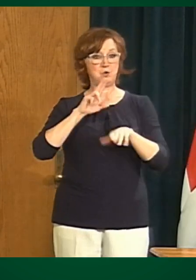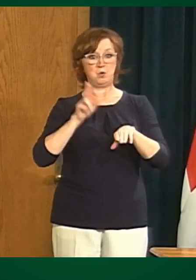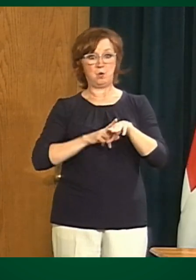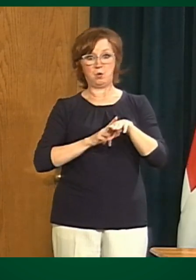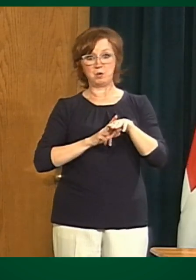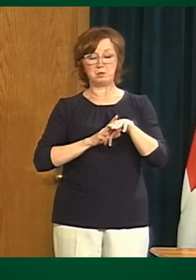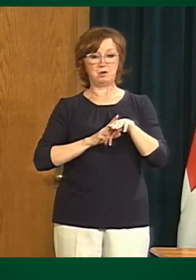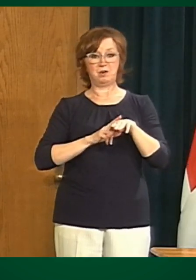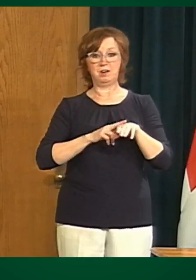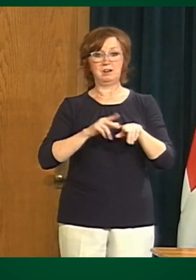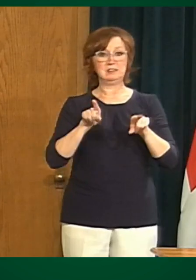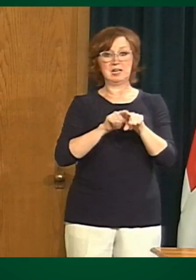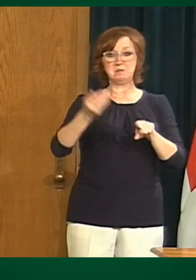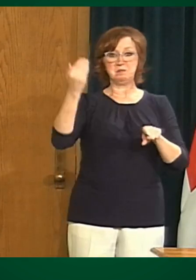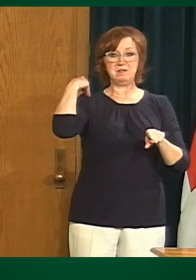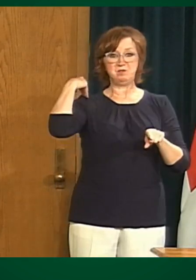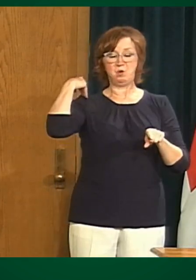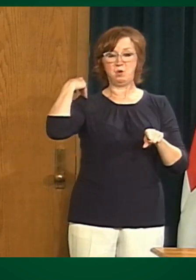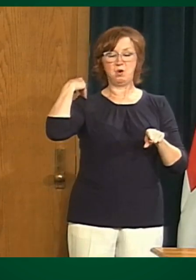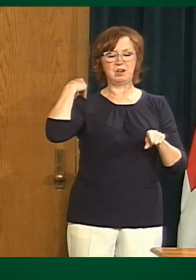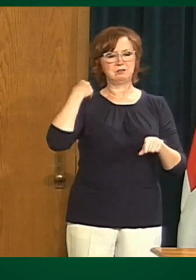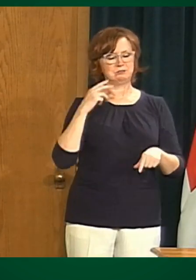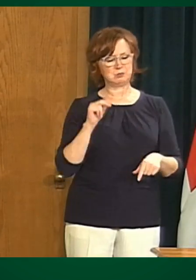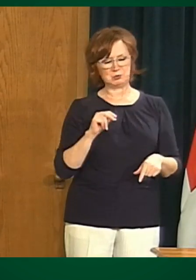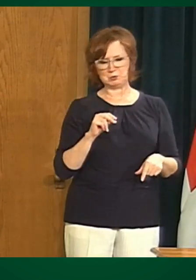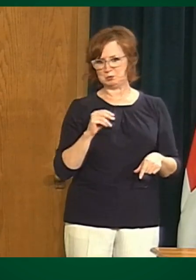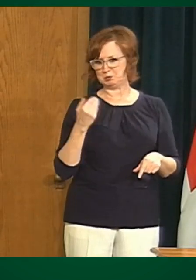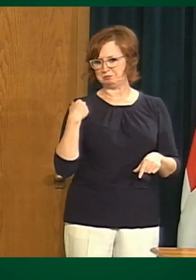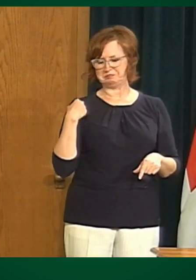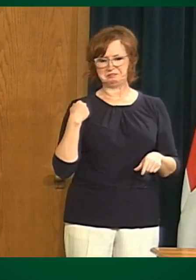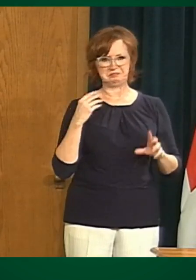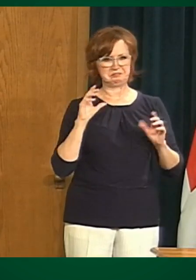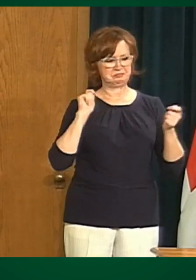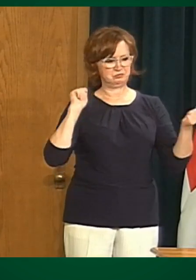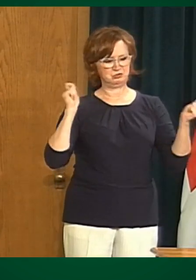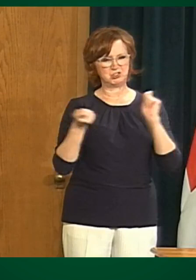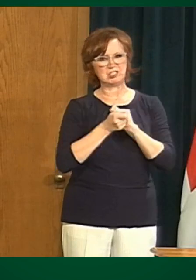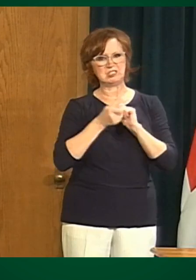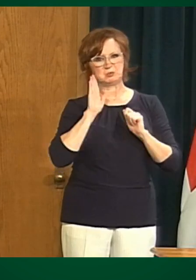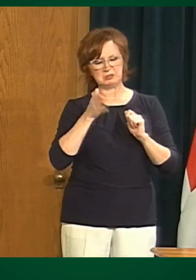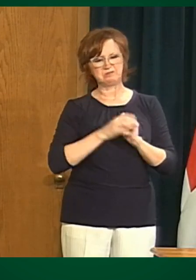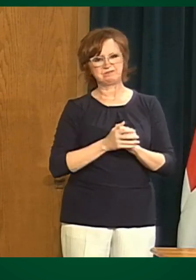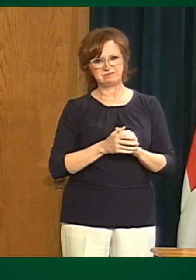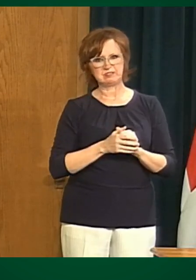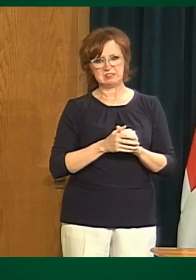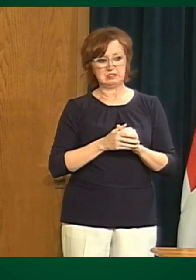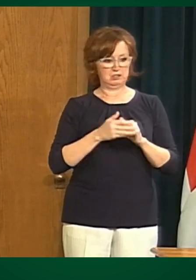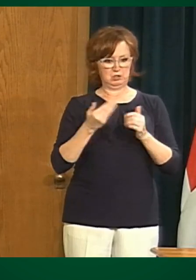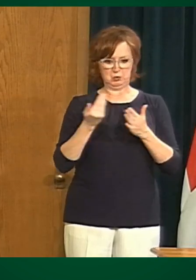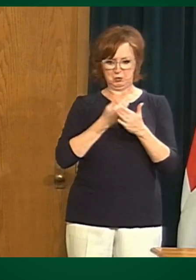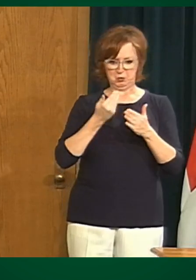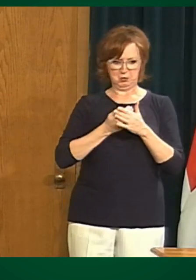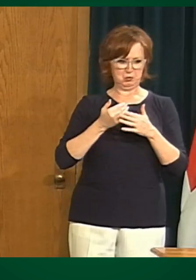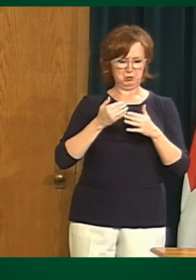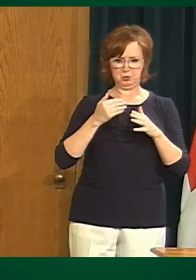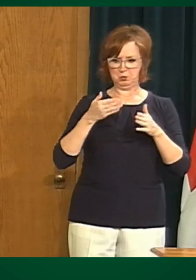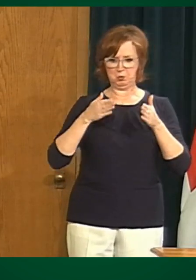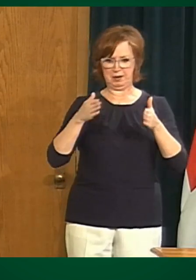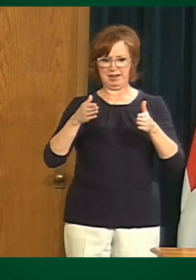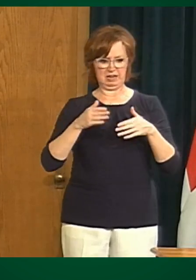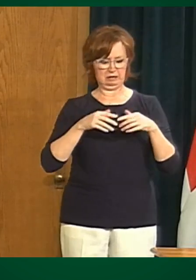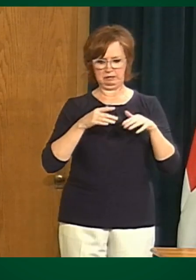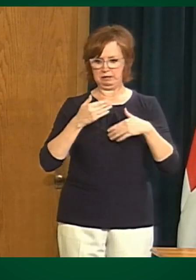new normal. And what that means is that, we have to accept that how we can do that in a way that,